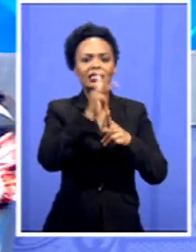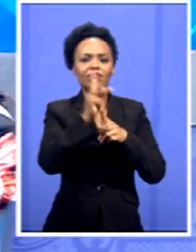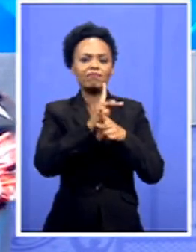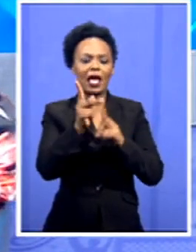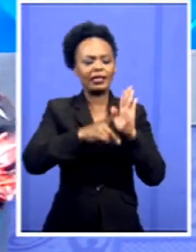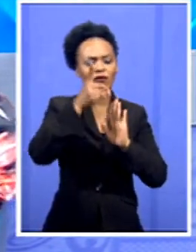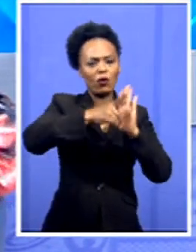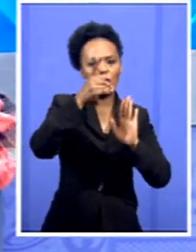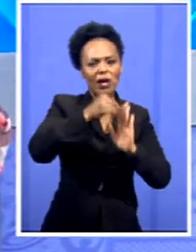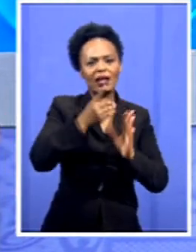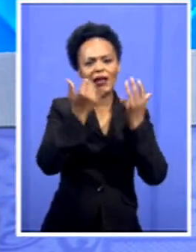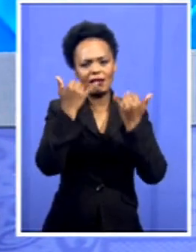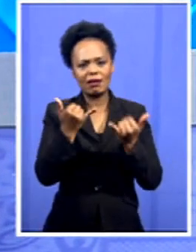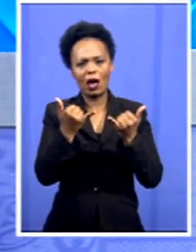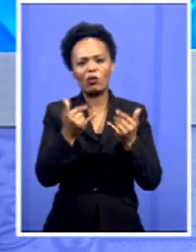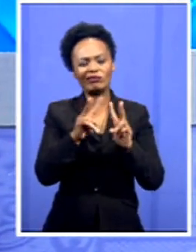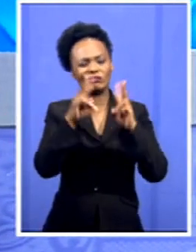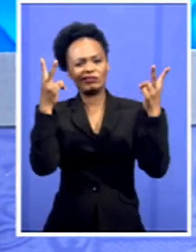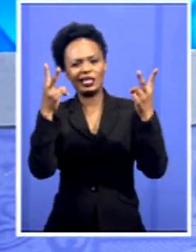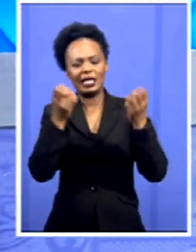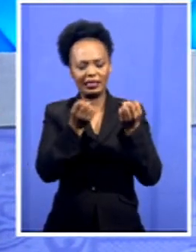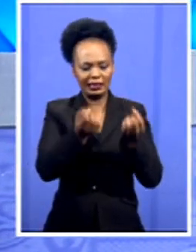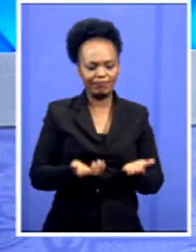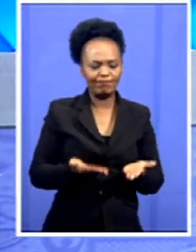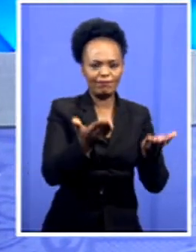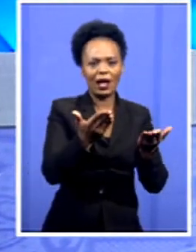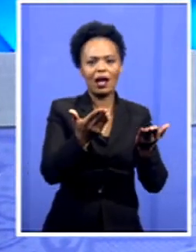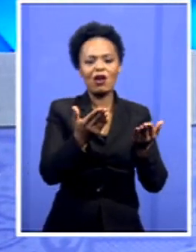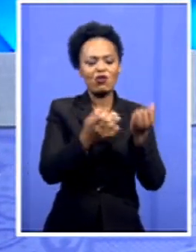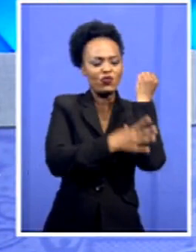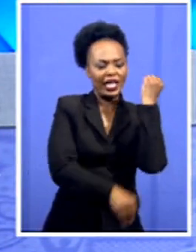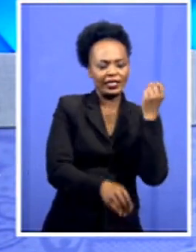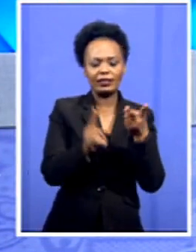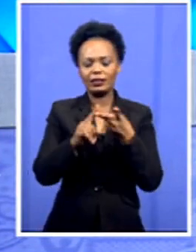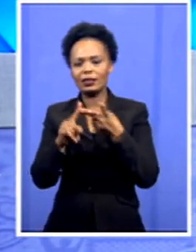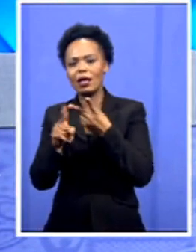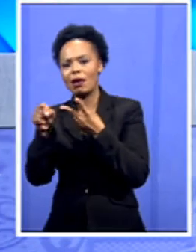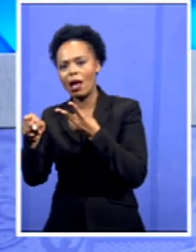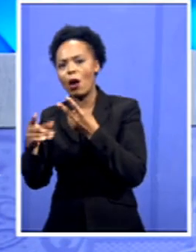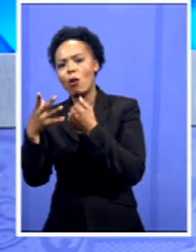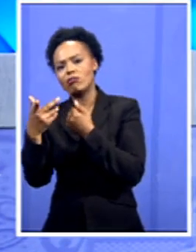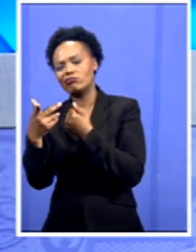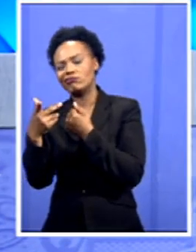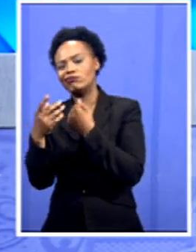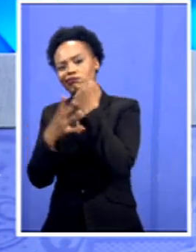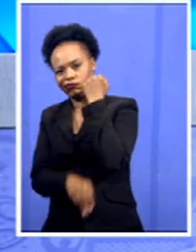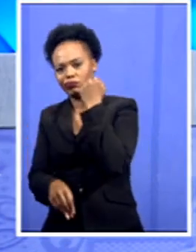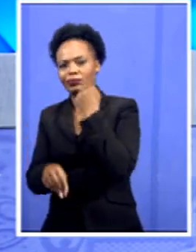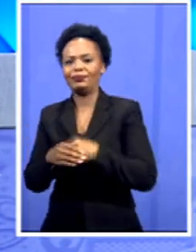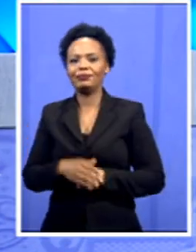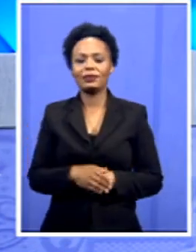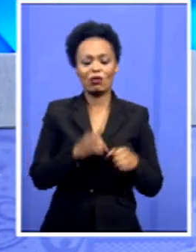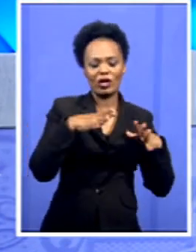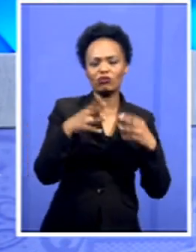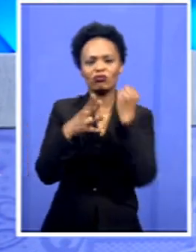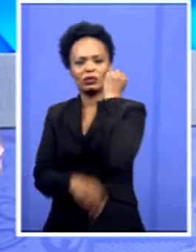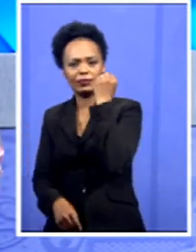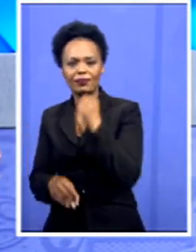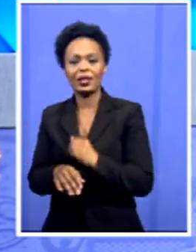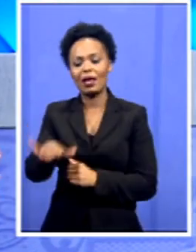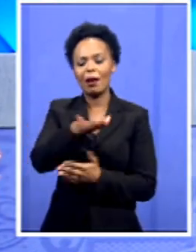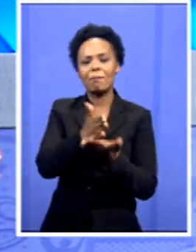is a disparity between service delivery to the rich and the poor in Midva. Let's talk to that in terms of where